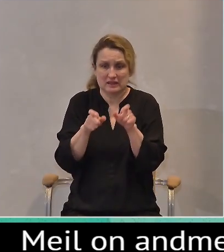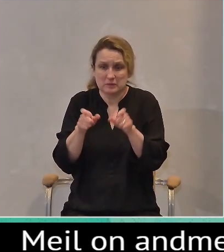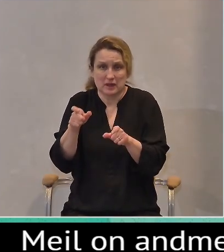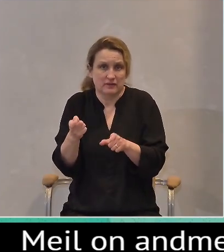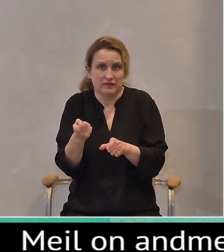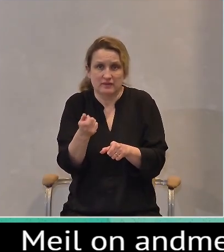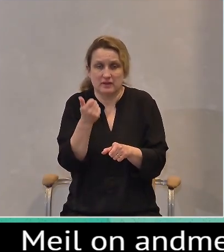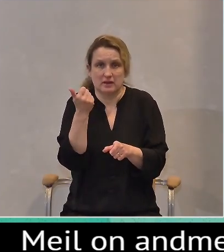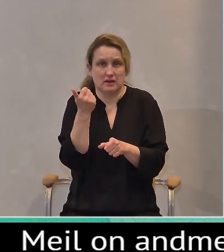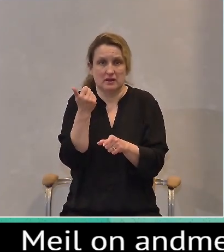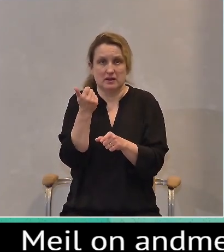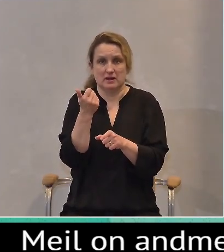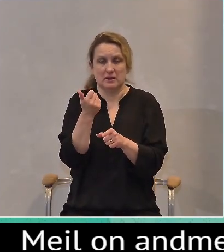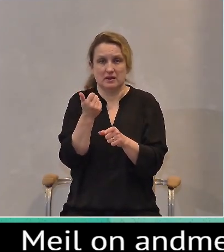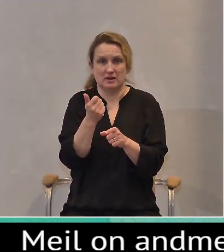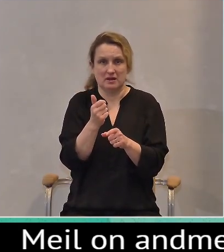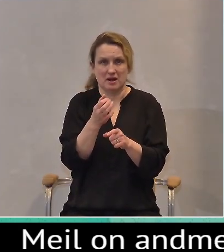And so